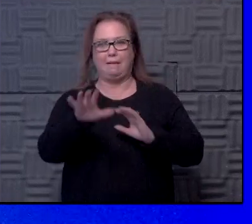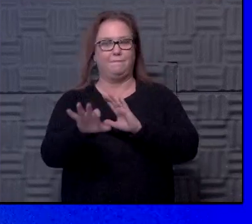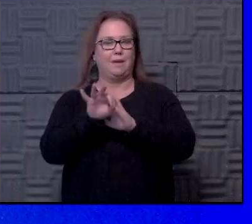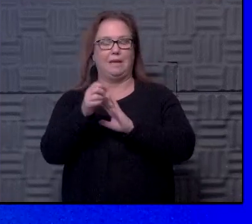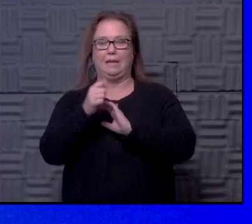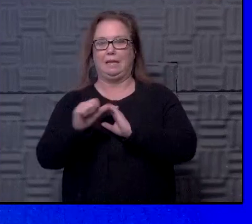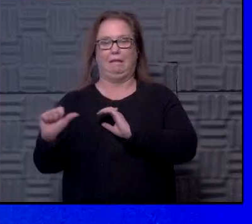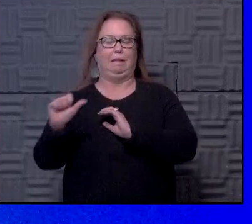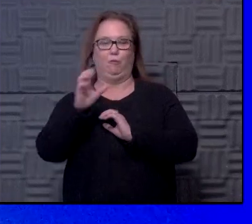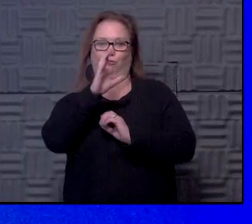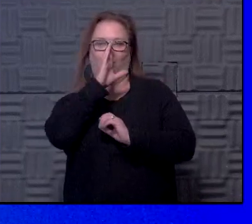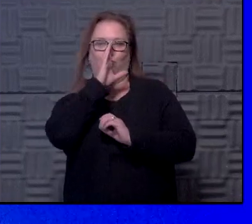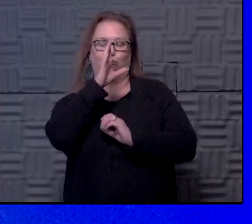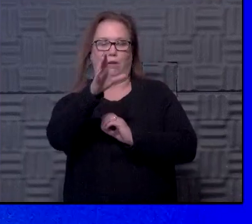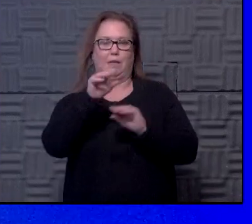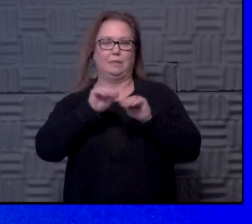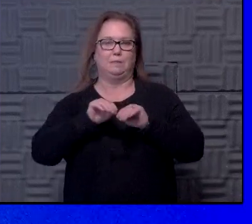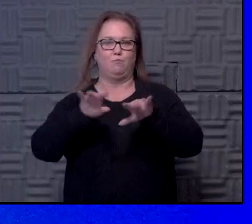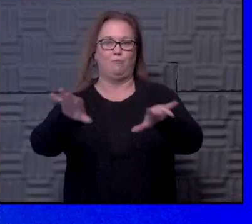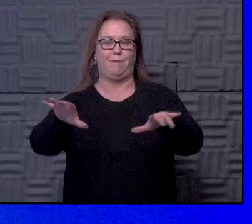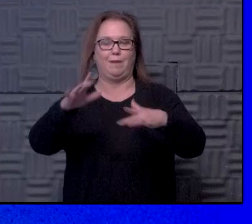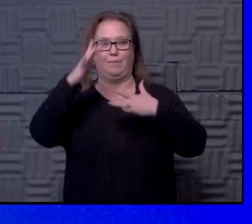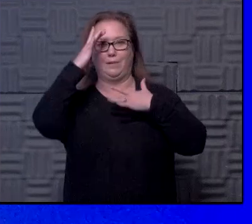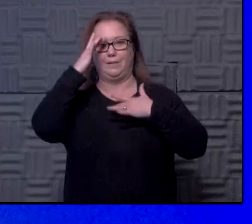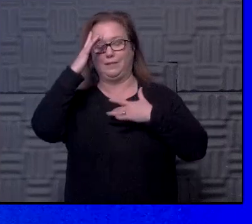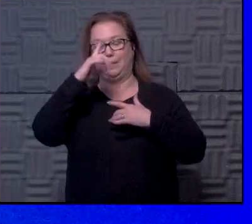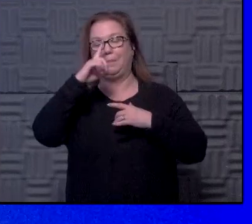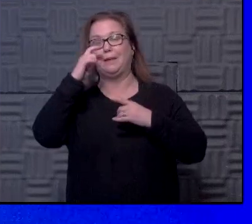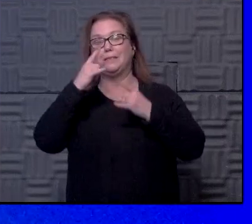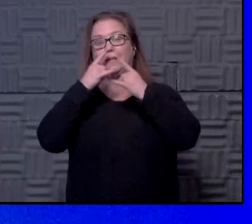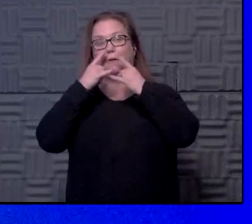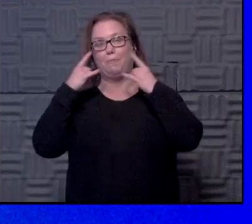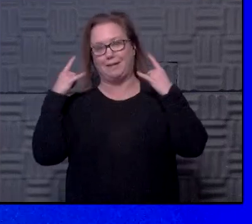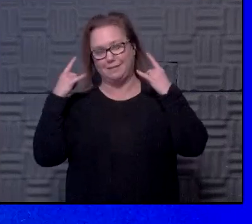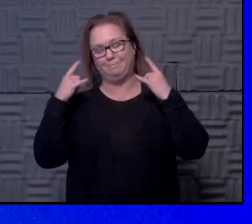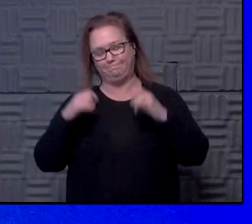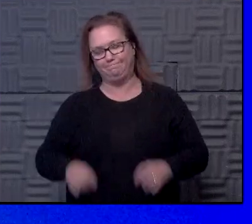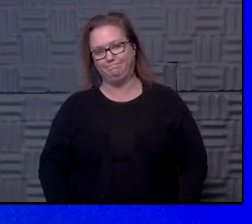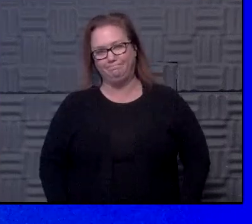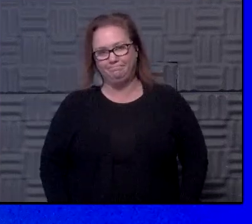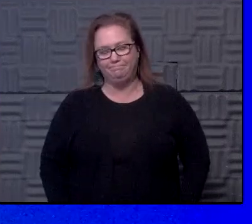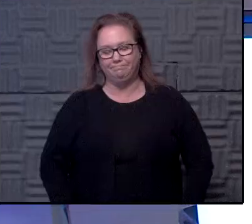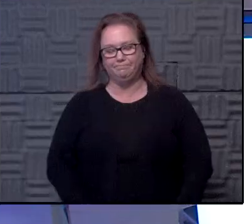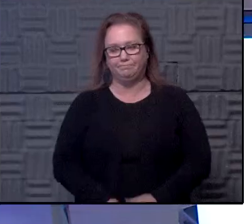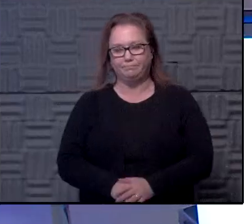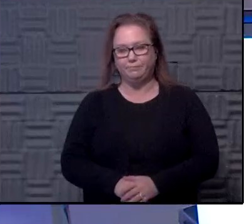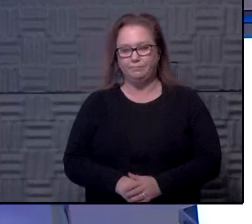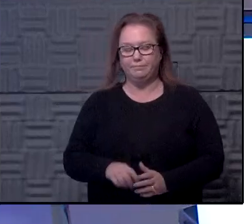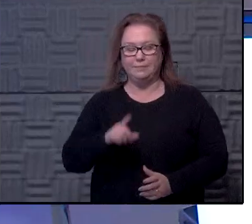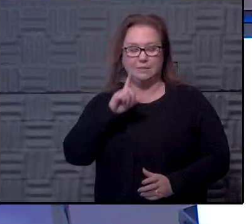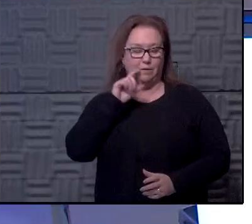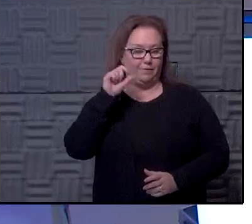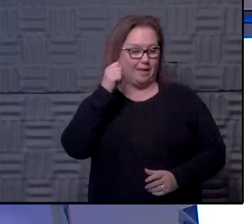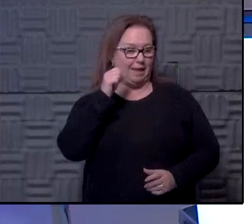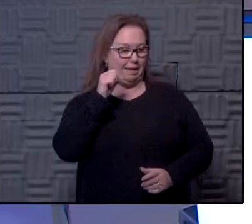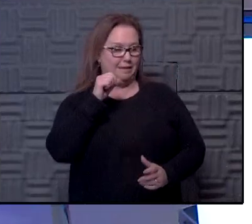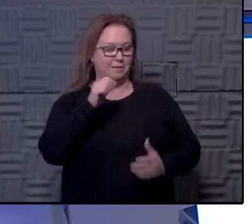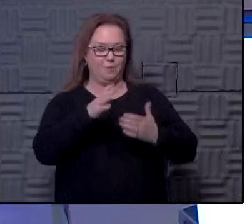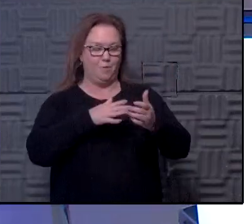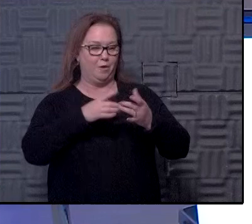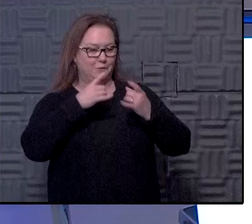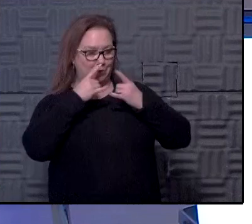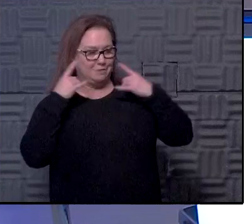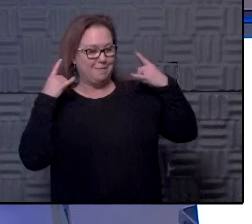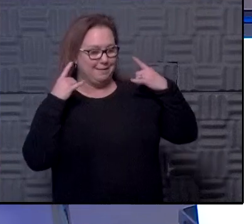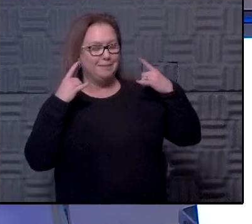any direct spread of the disease because both parties were masked. So if the stylist / aunt, whoever that is, wears